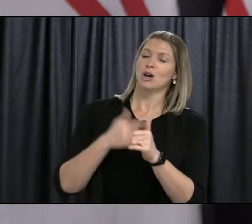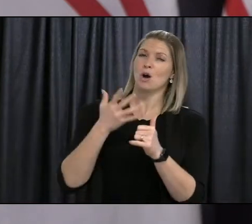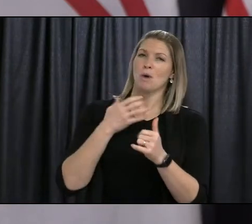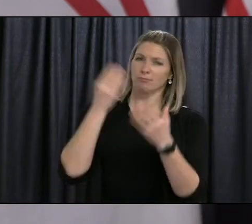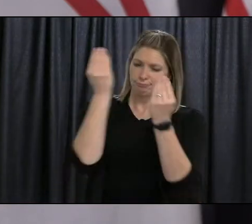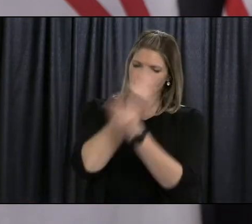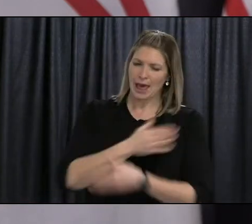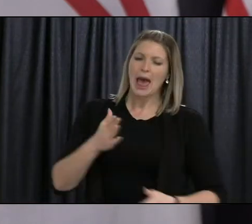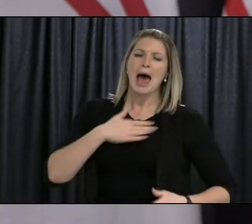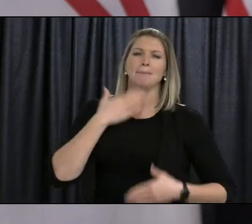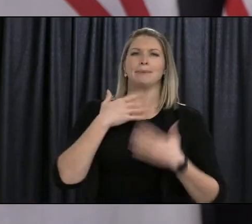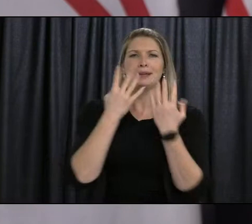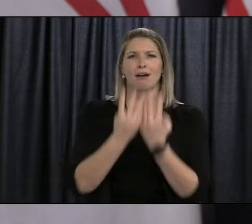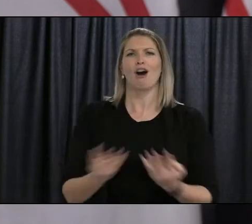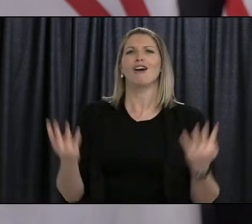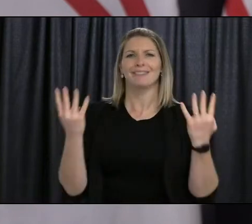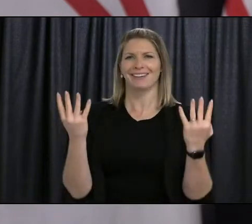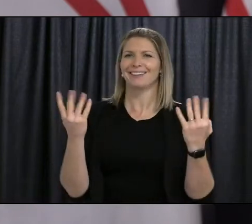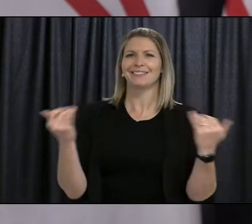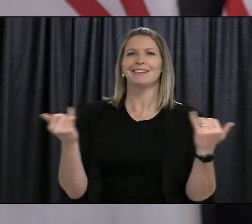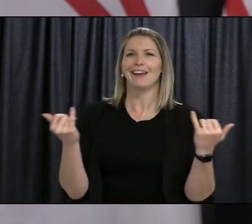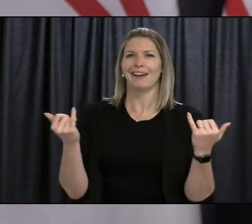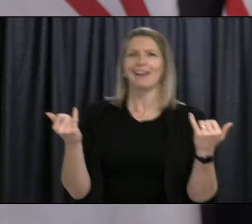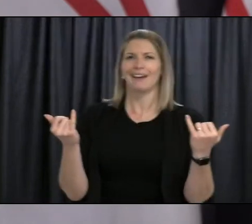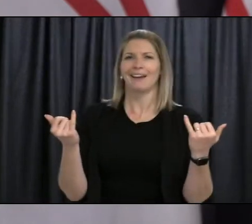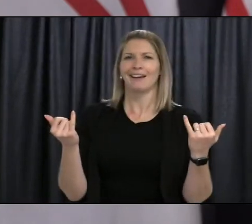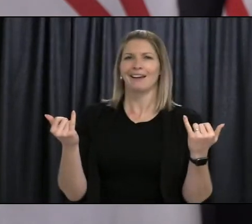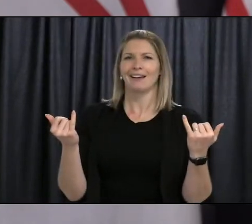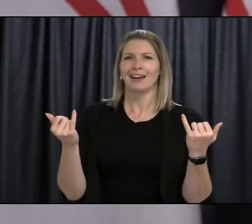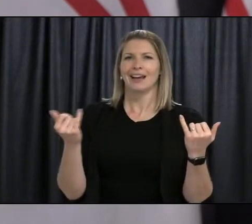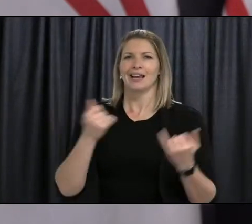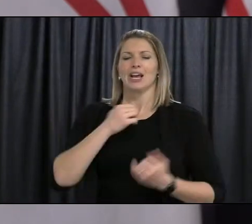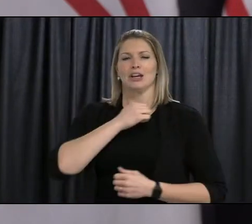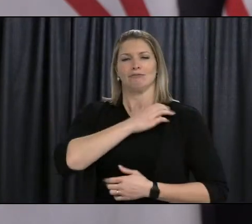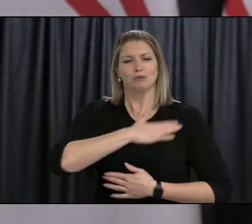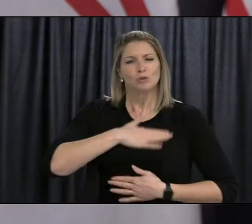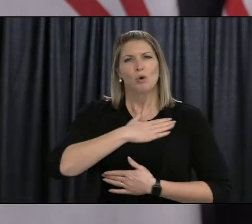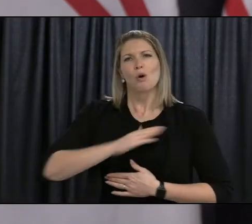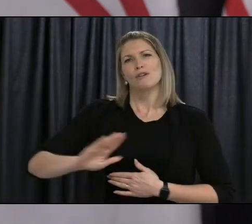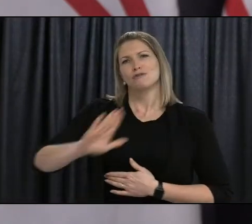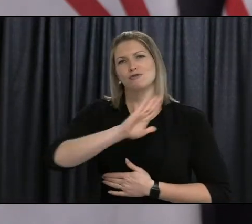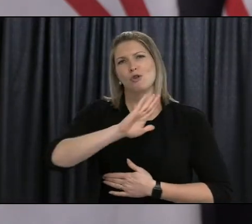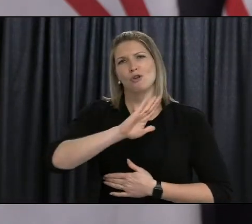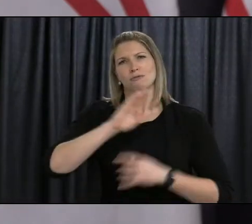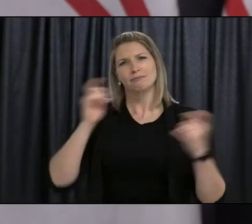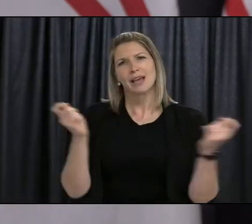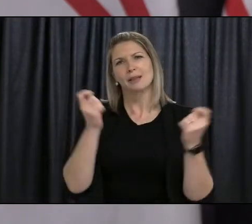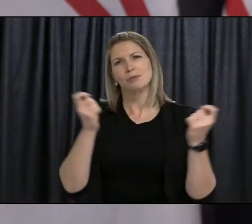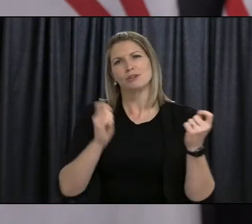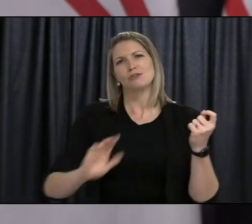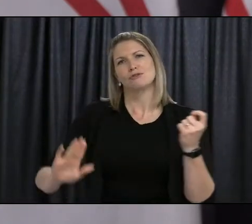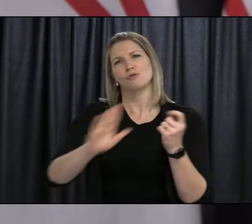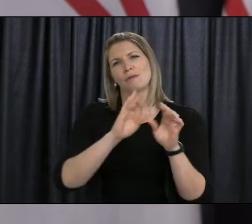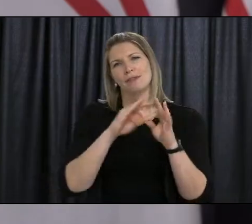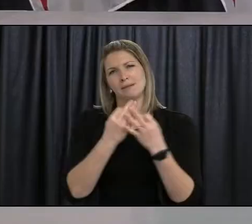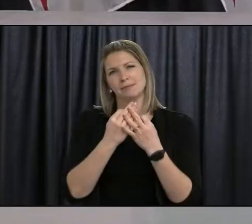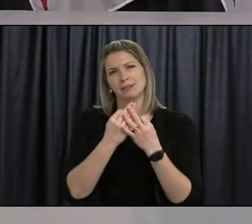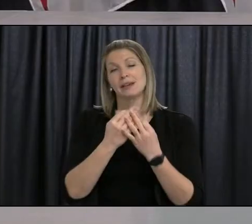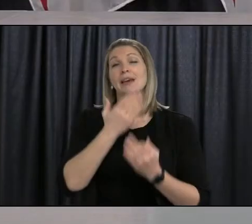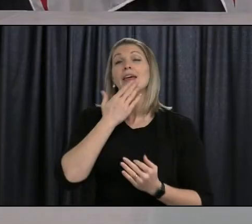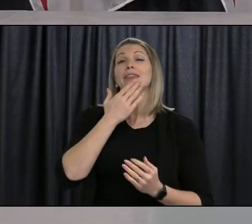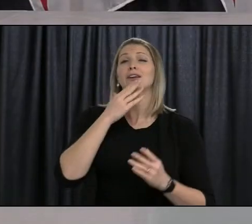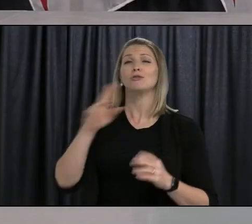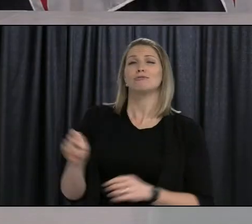and joyful week as you enjoy the festivities with your families. Thank you, Newfoundland and Labrador, and hold